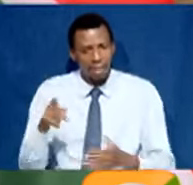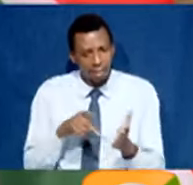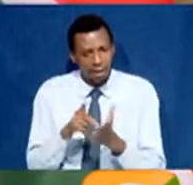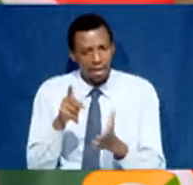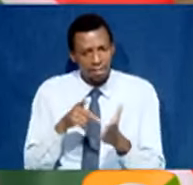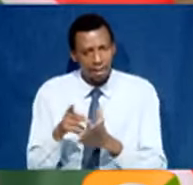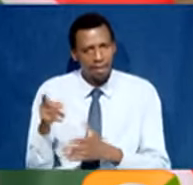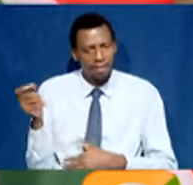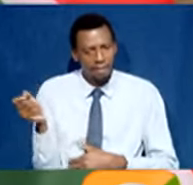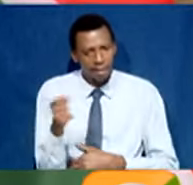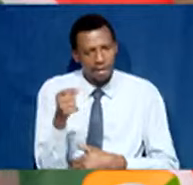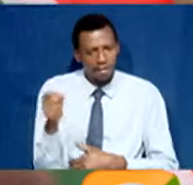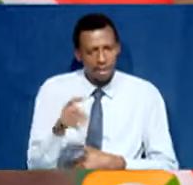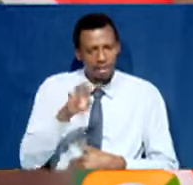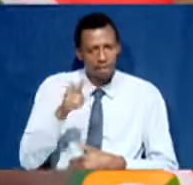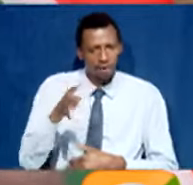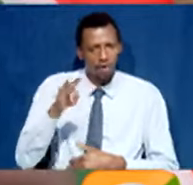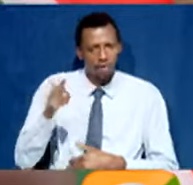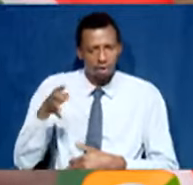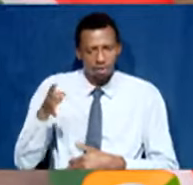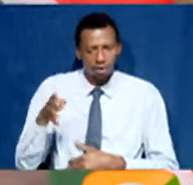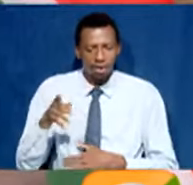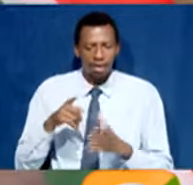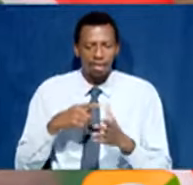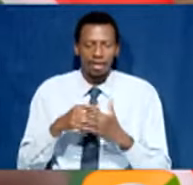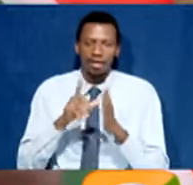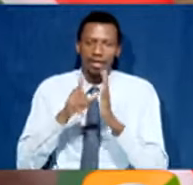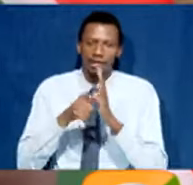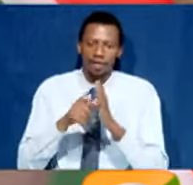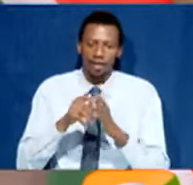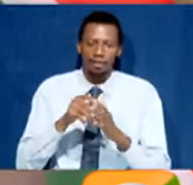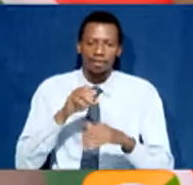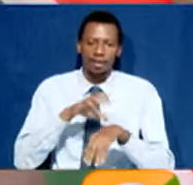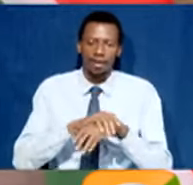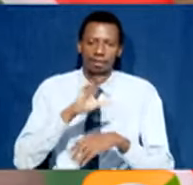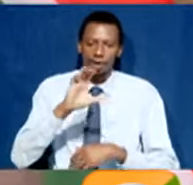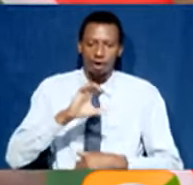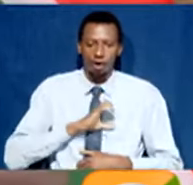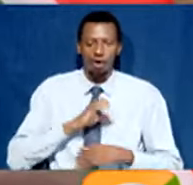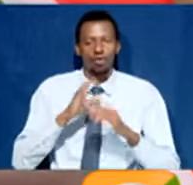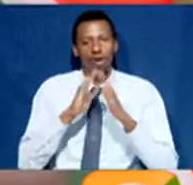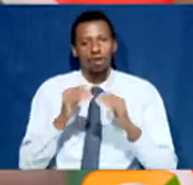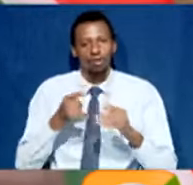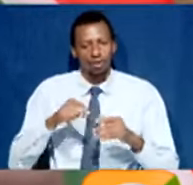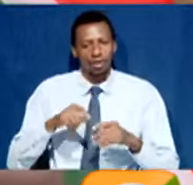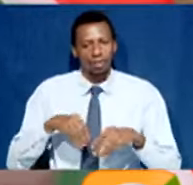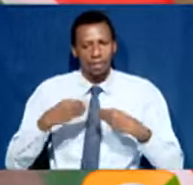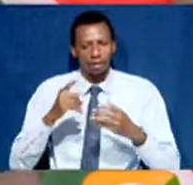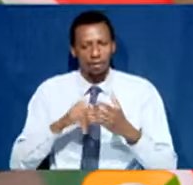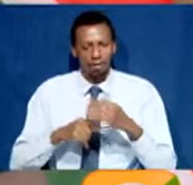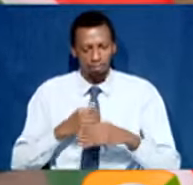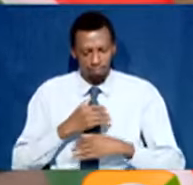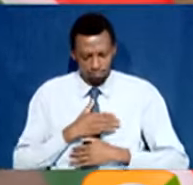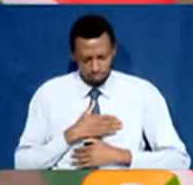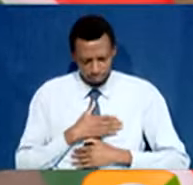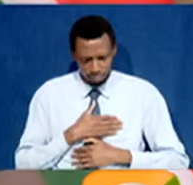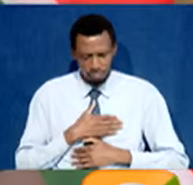eventually own a house. I mean, we are giving dignity to every Kenyan. And let me